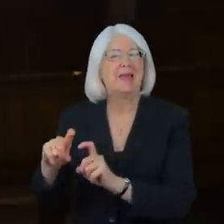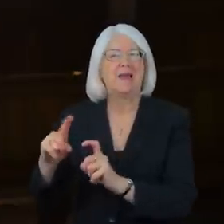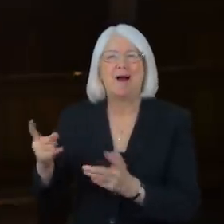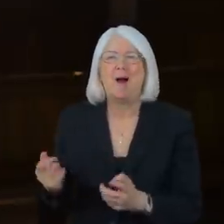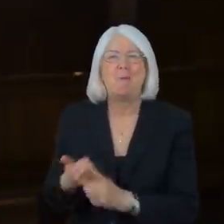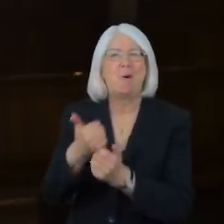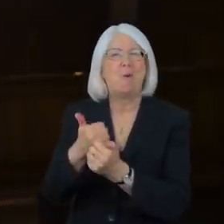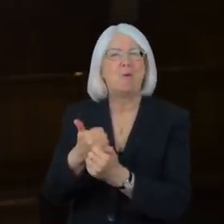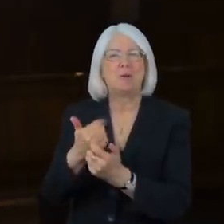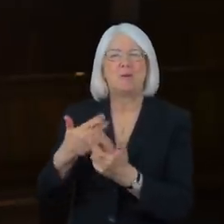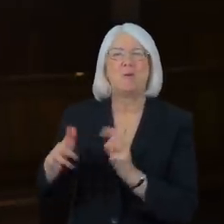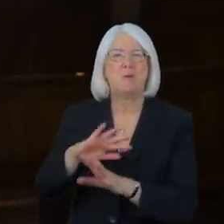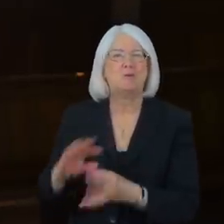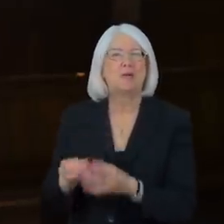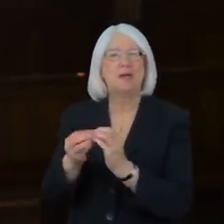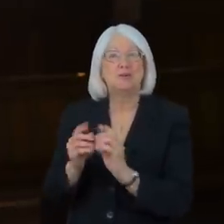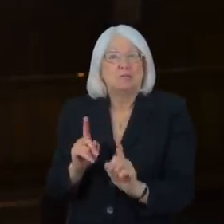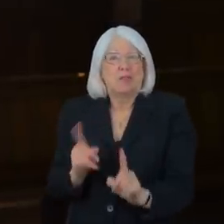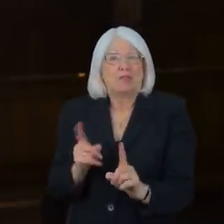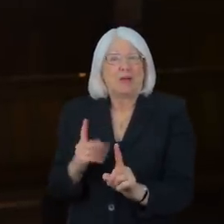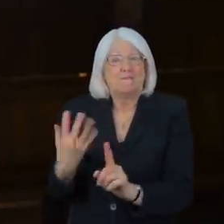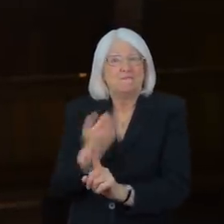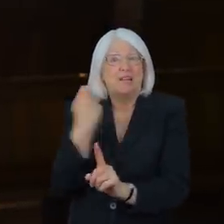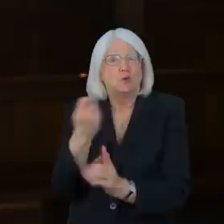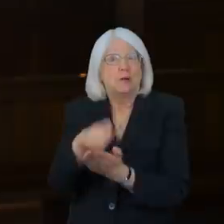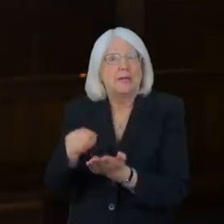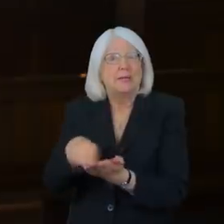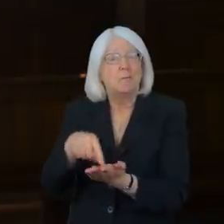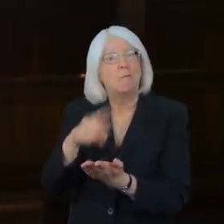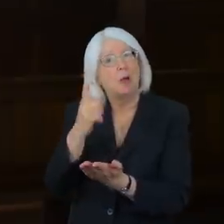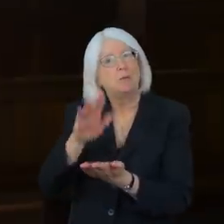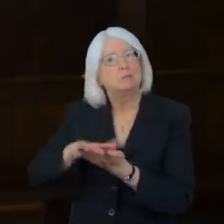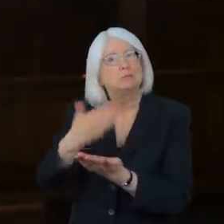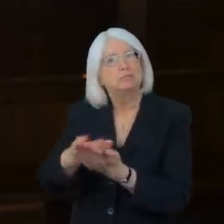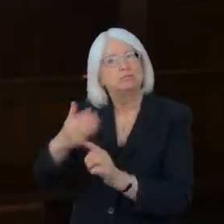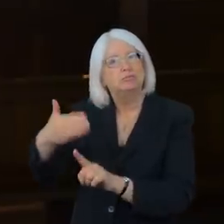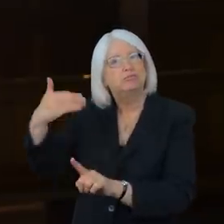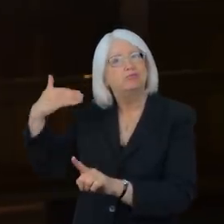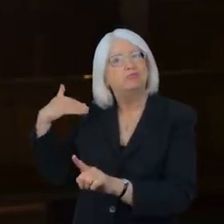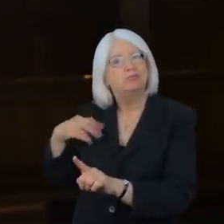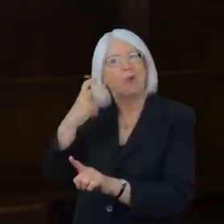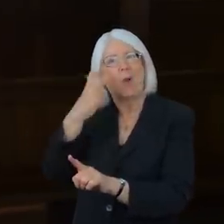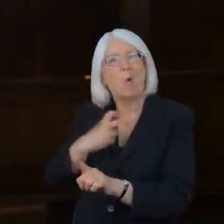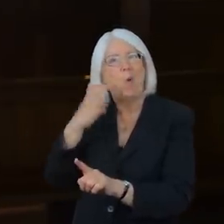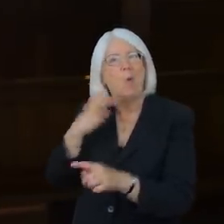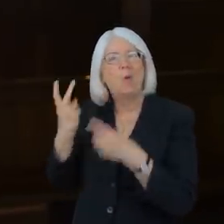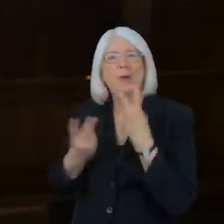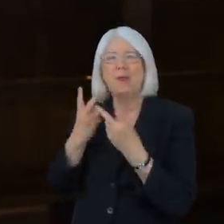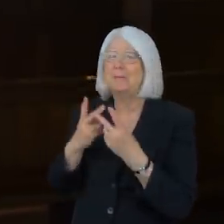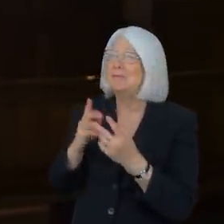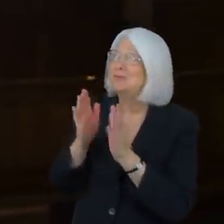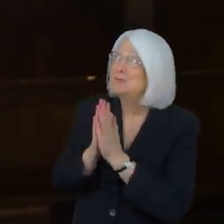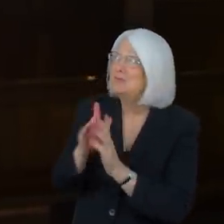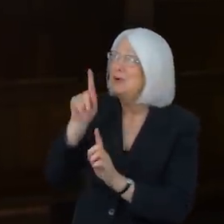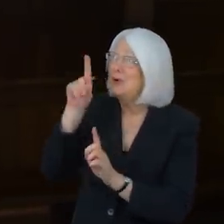creation. Those Victorian words are actually a translation of an ancient hymn which prays that God, the strength